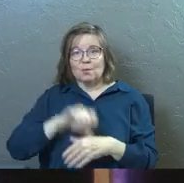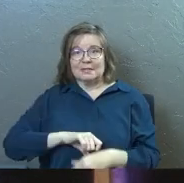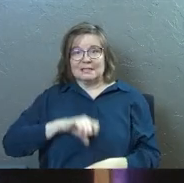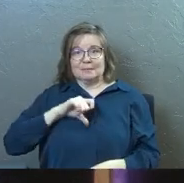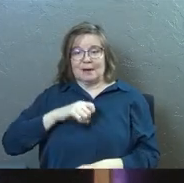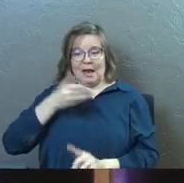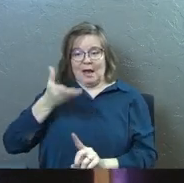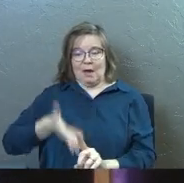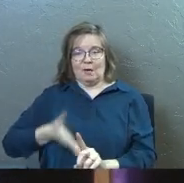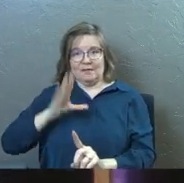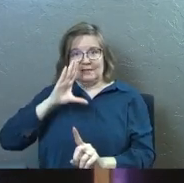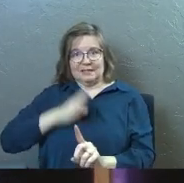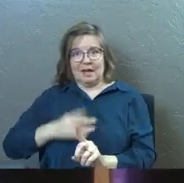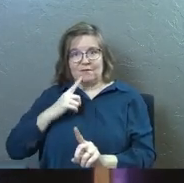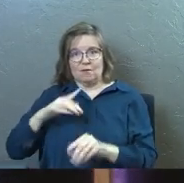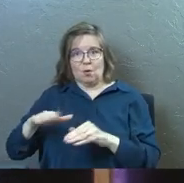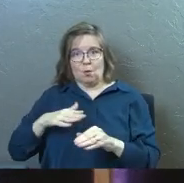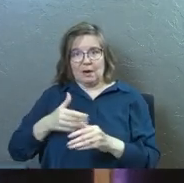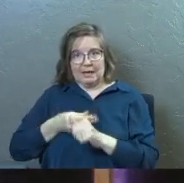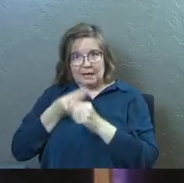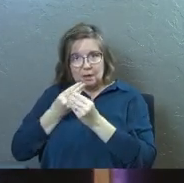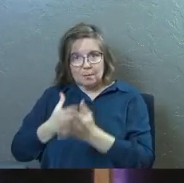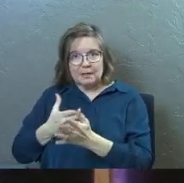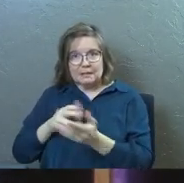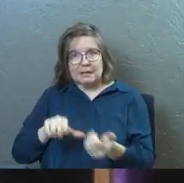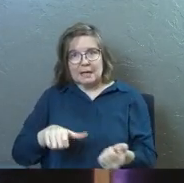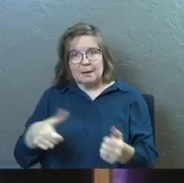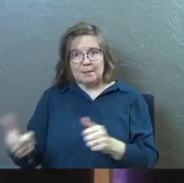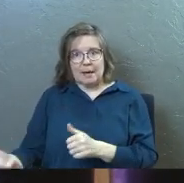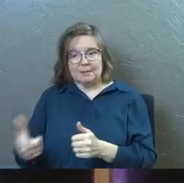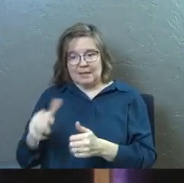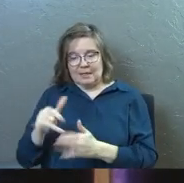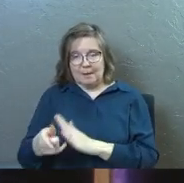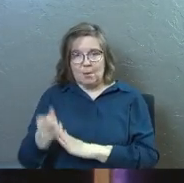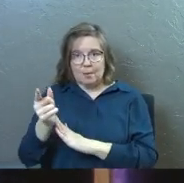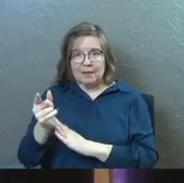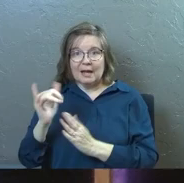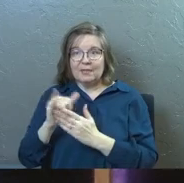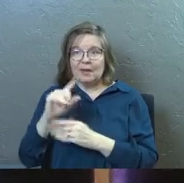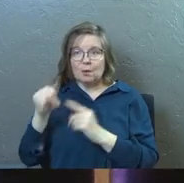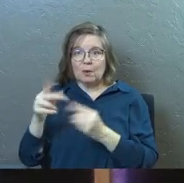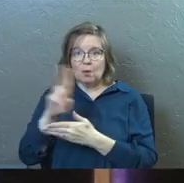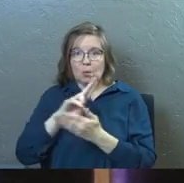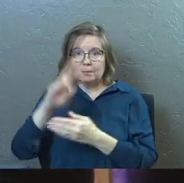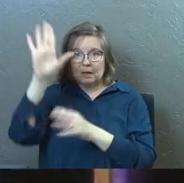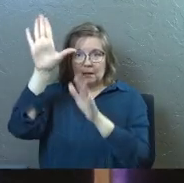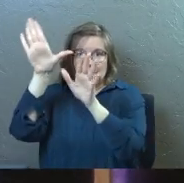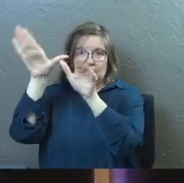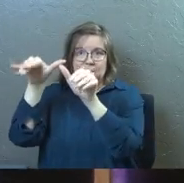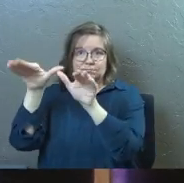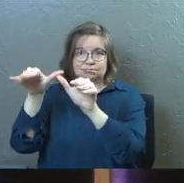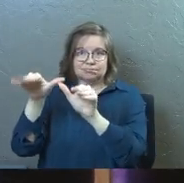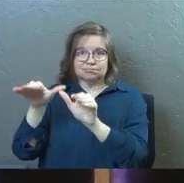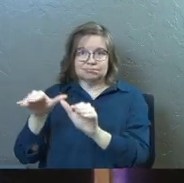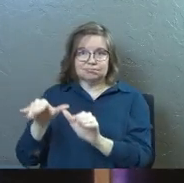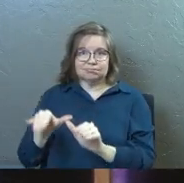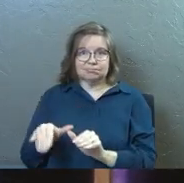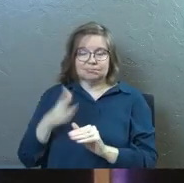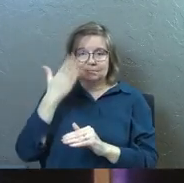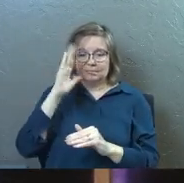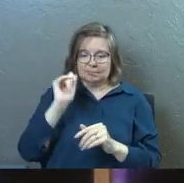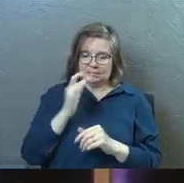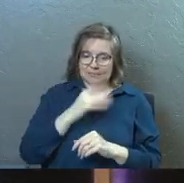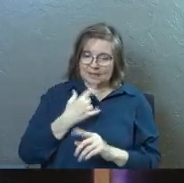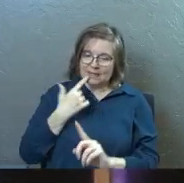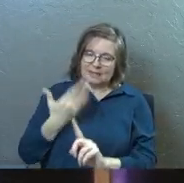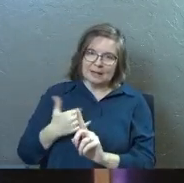proud of his Son for walking in obedience in baptism right in that moment. And that's when the Holy Spirit descends on him like a dove, and God the Father